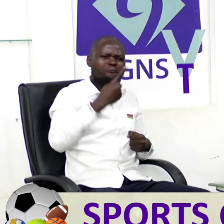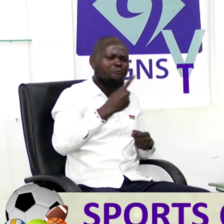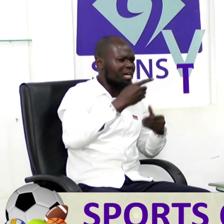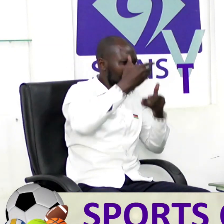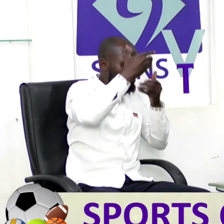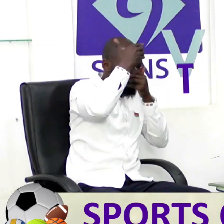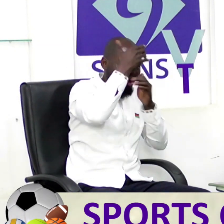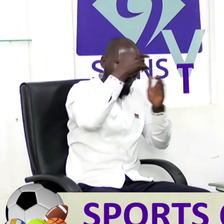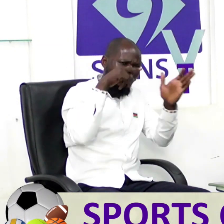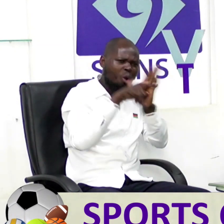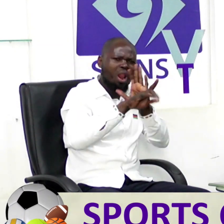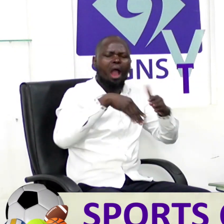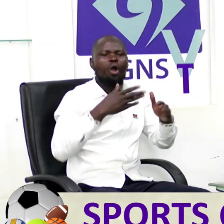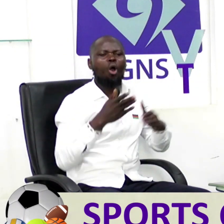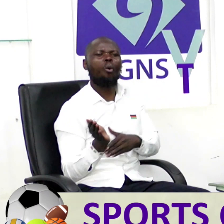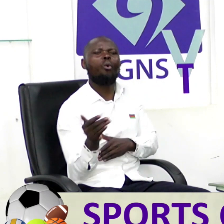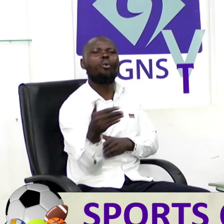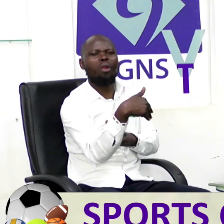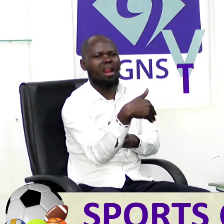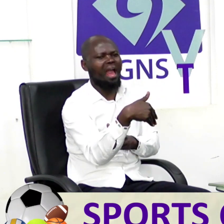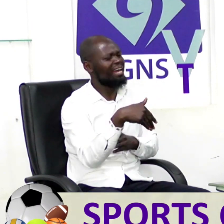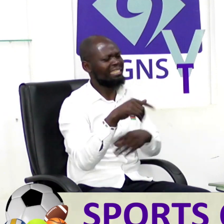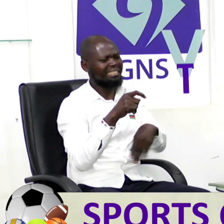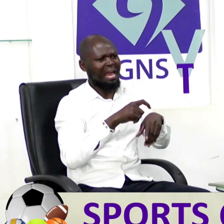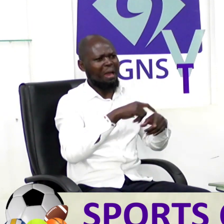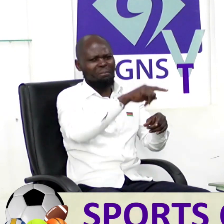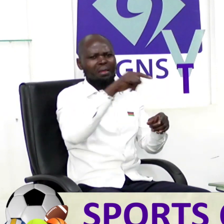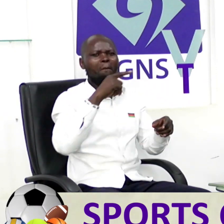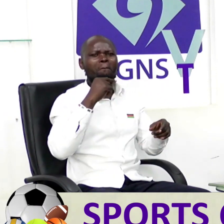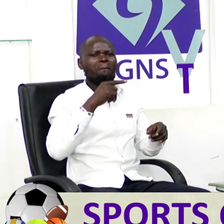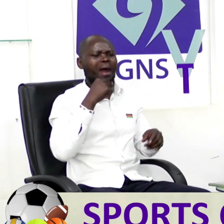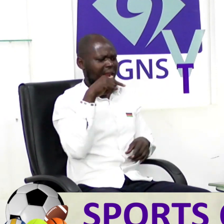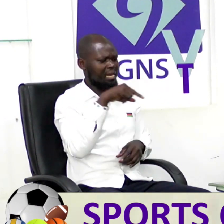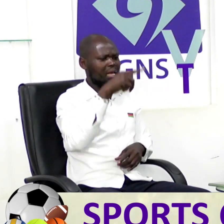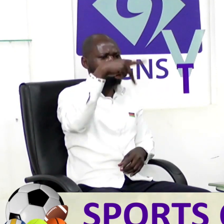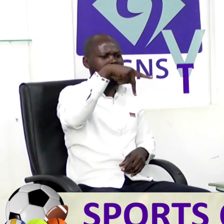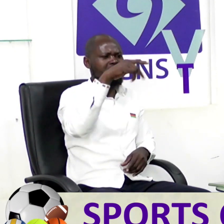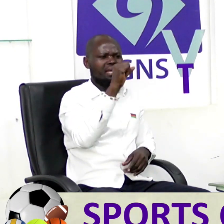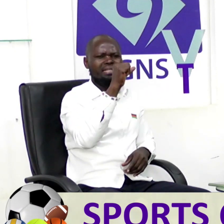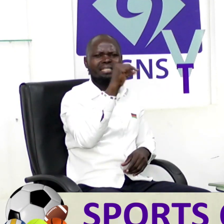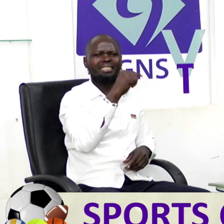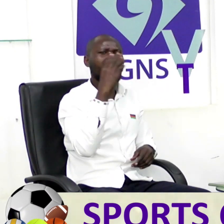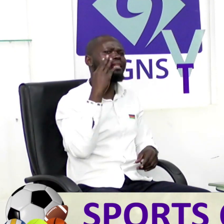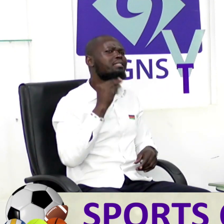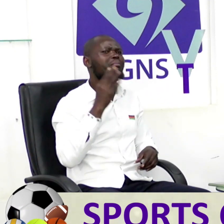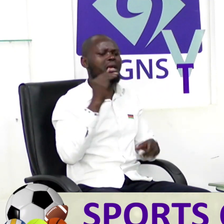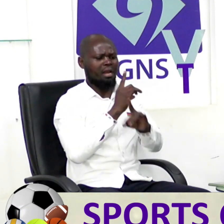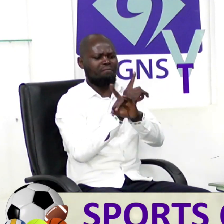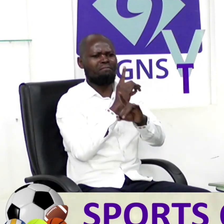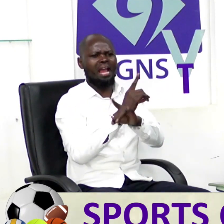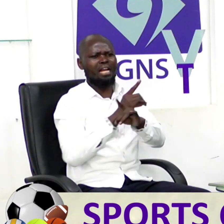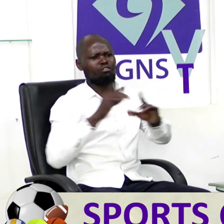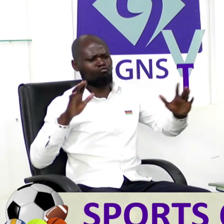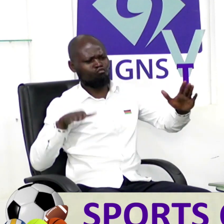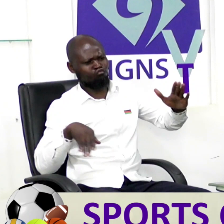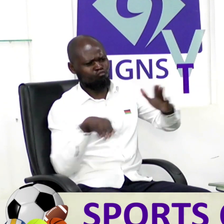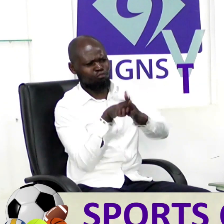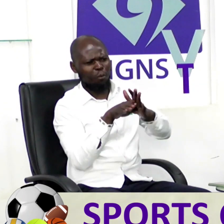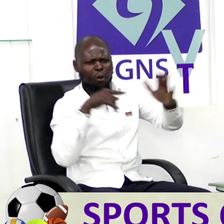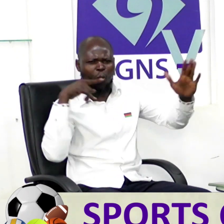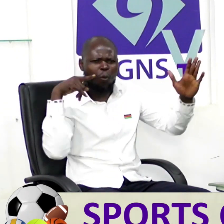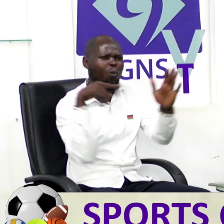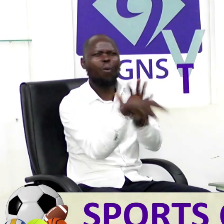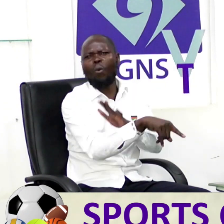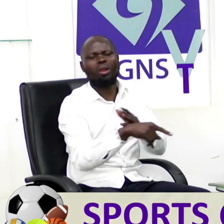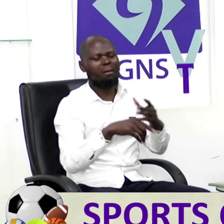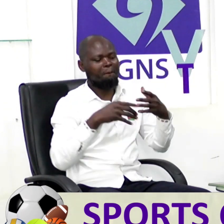have really tried. The first, Morocco scored, and then a man who plays at